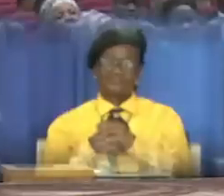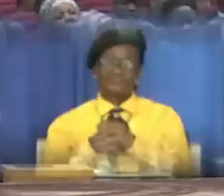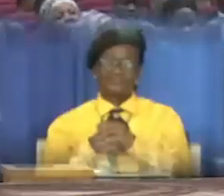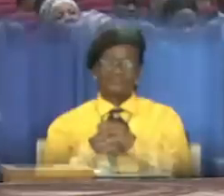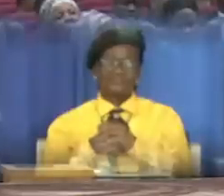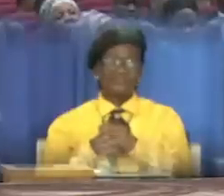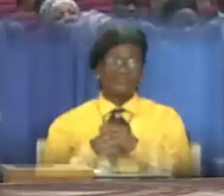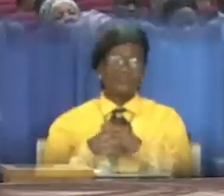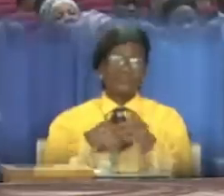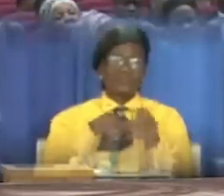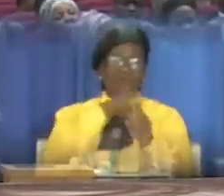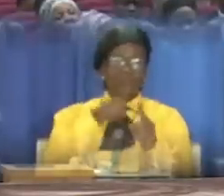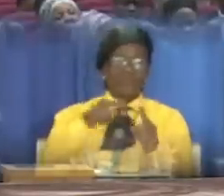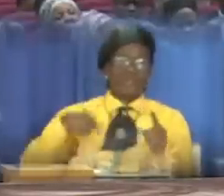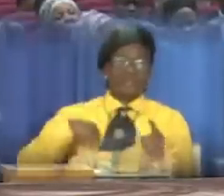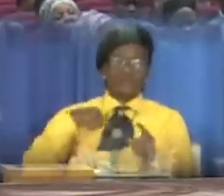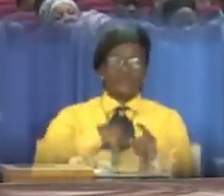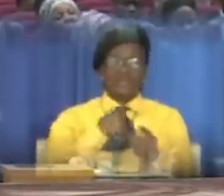When we arrived,